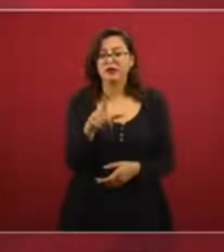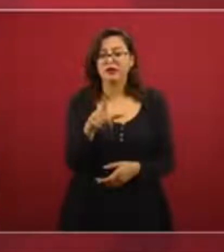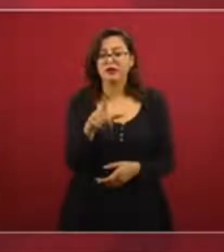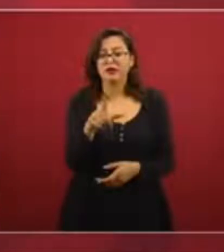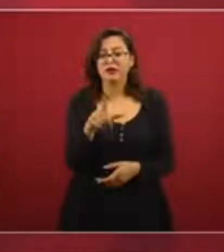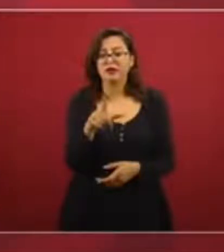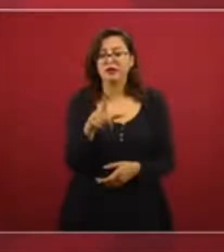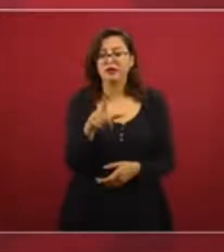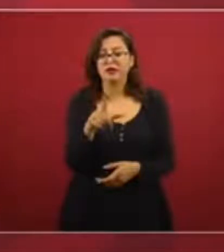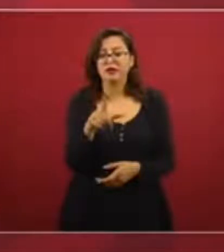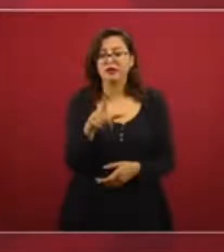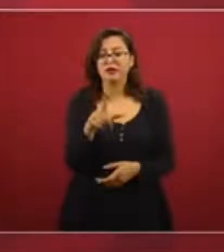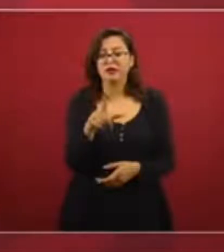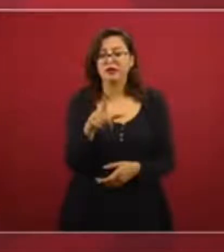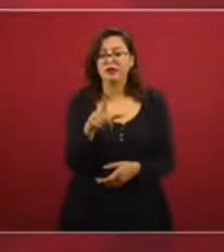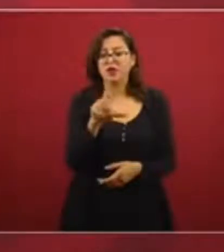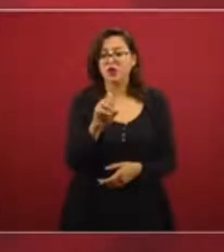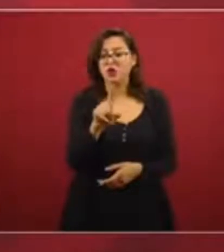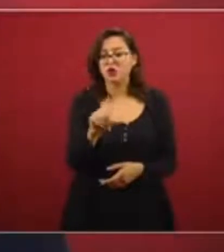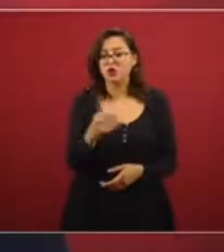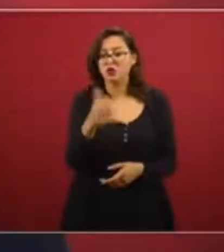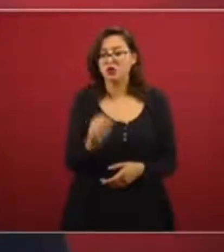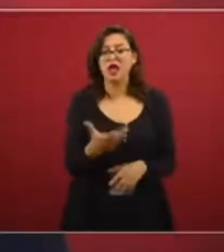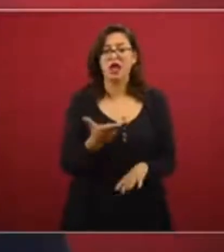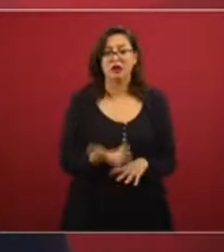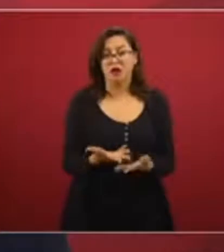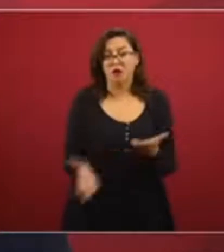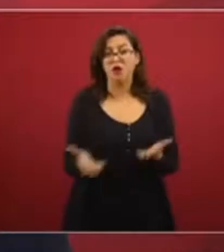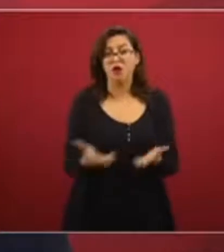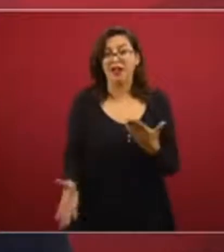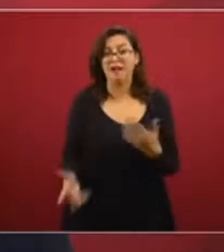declaration of Mr. Lozoya,